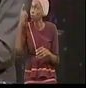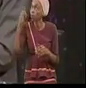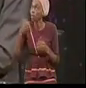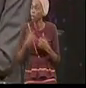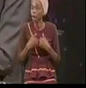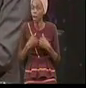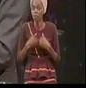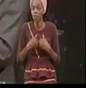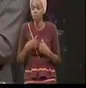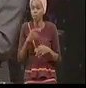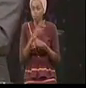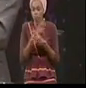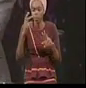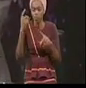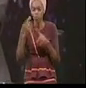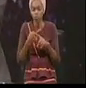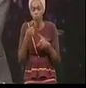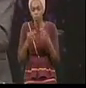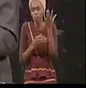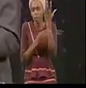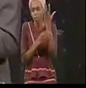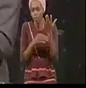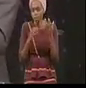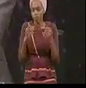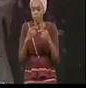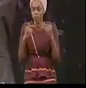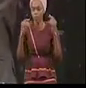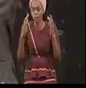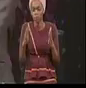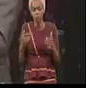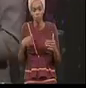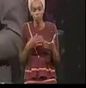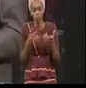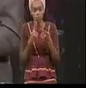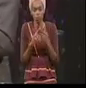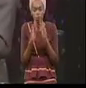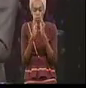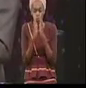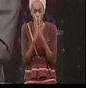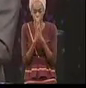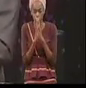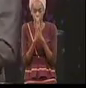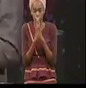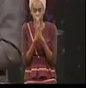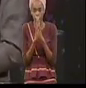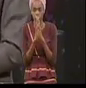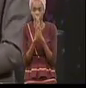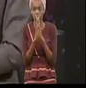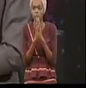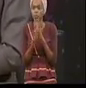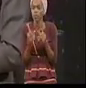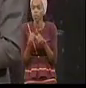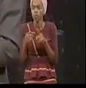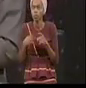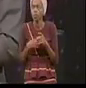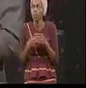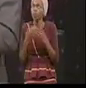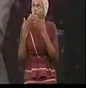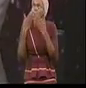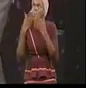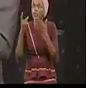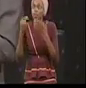from the hand of the enemy. We want to close our eyes and open our mouth wide as we appreciate God this morning